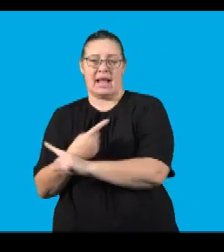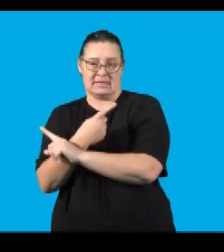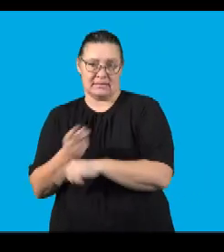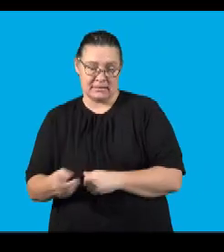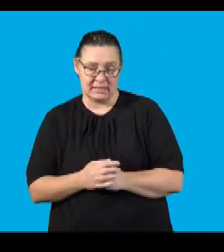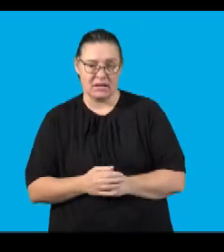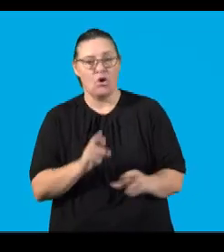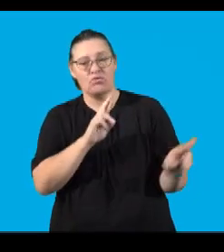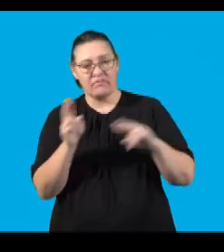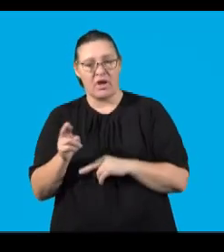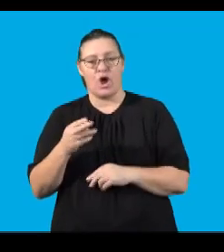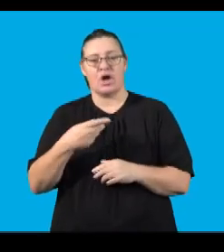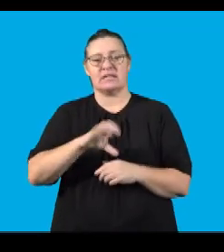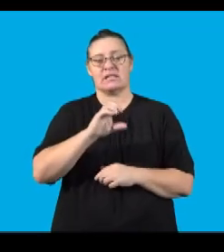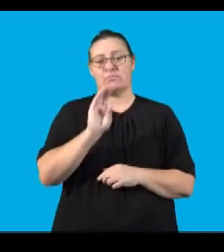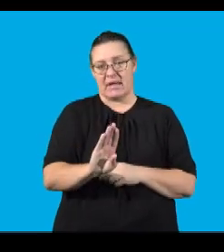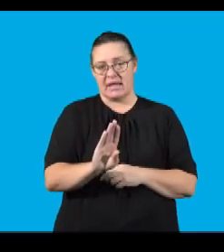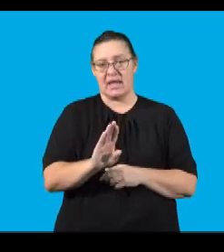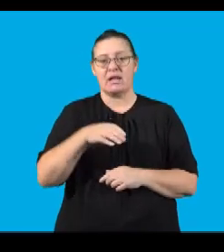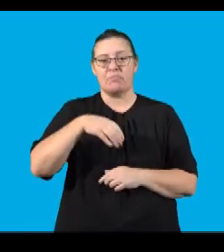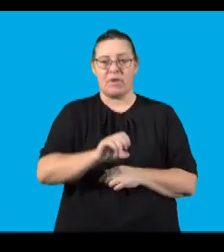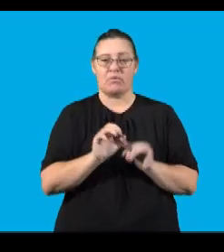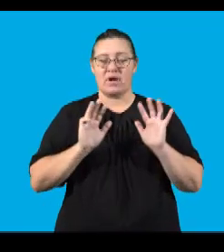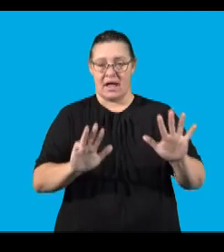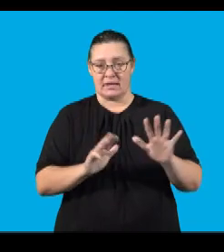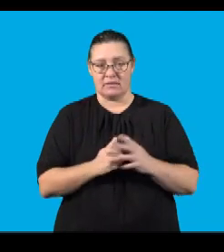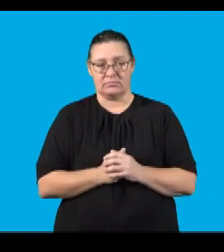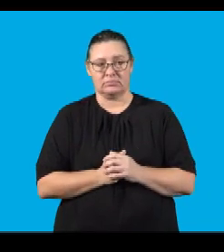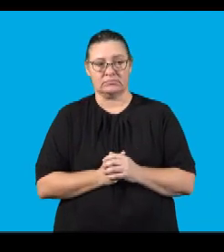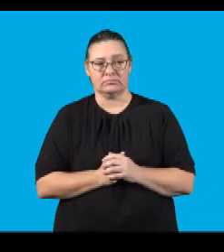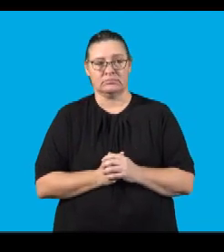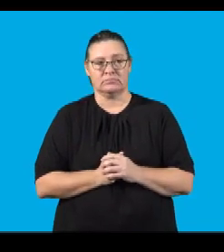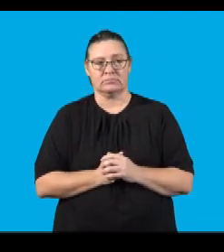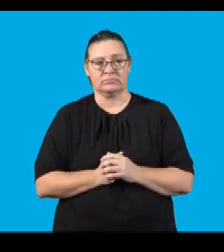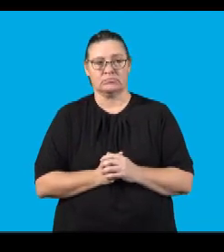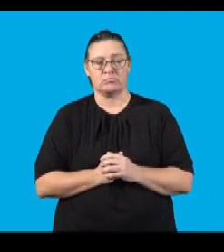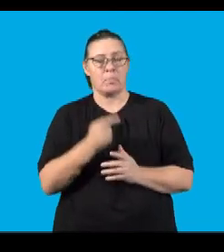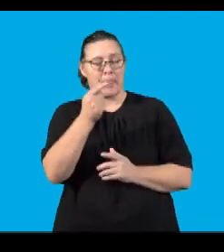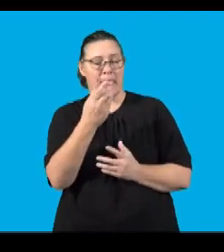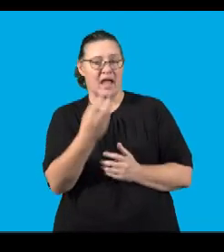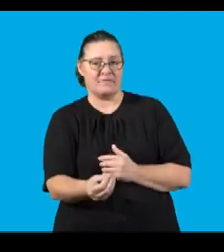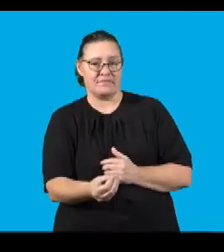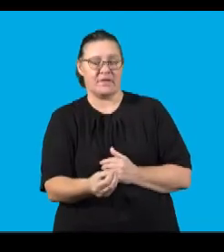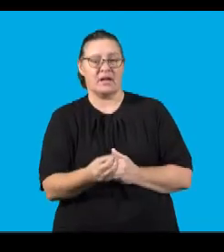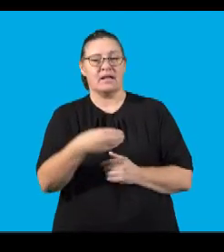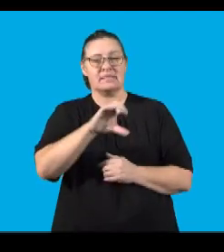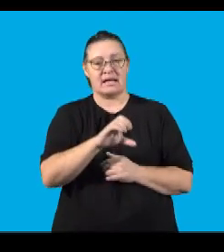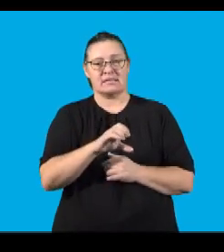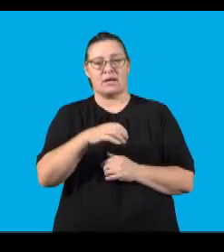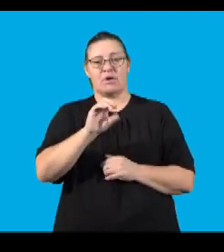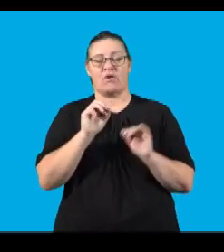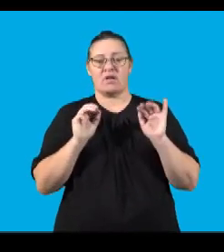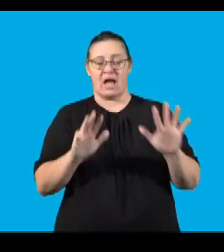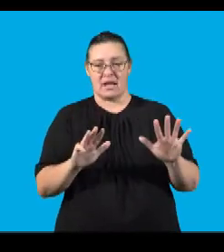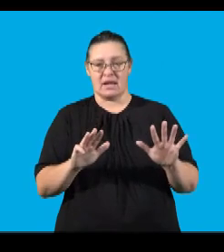against. Make sure you refer to text B and to paragraph 9. So here we have